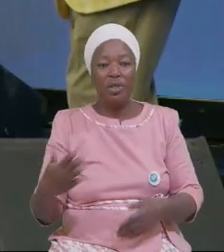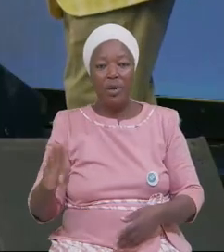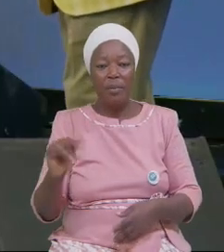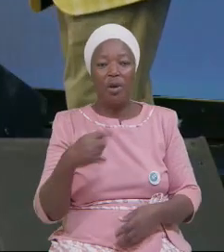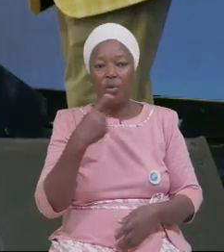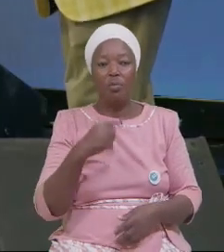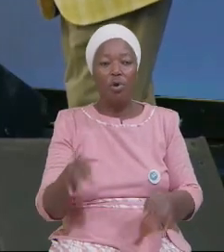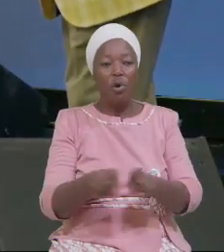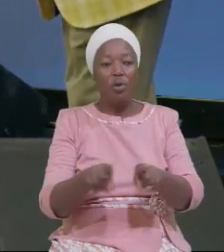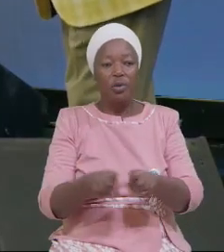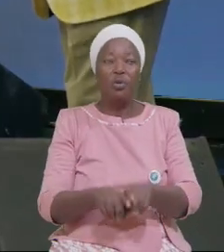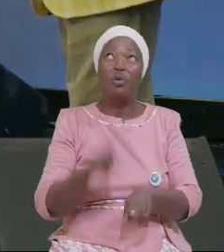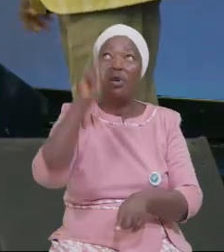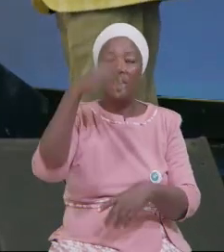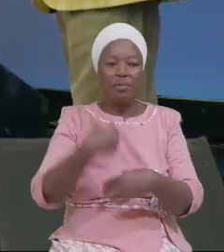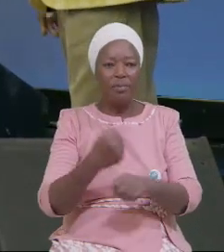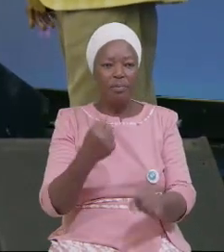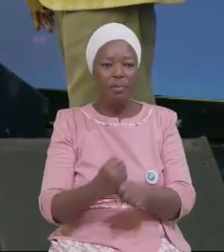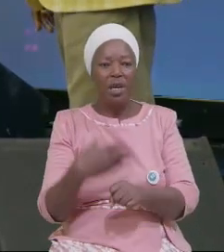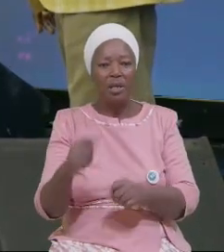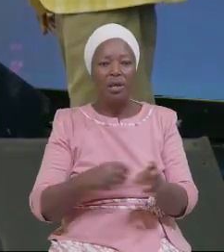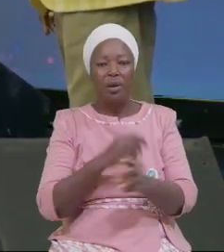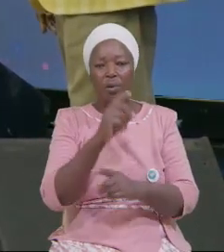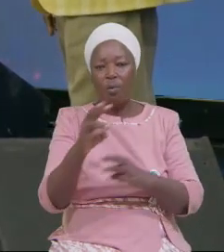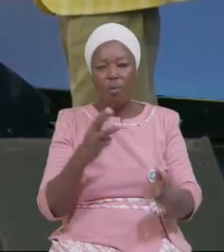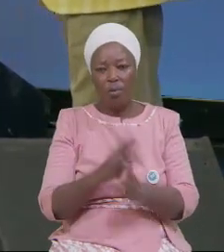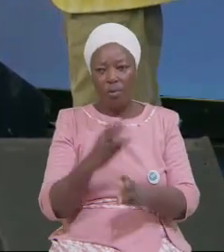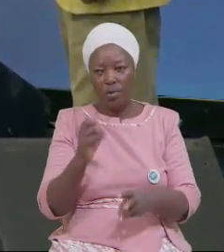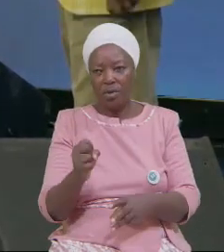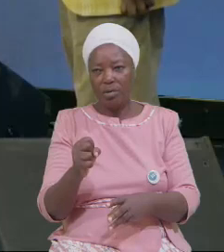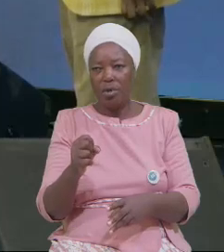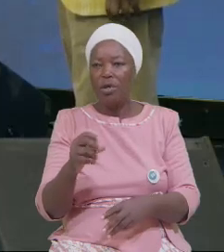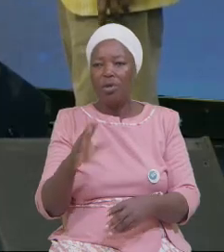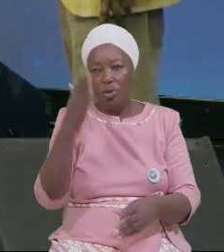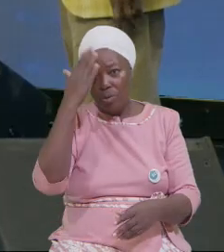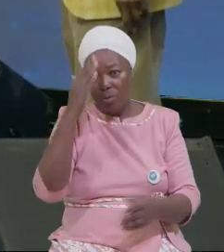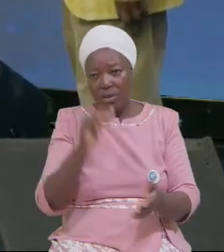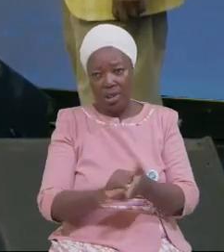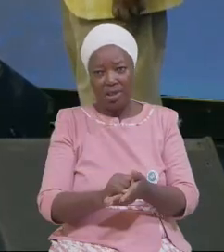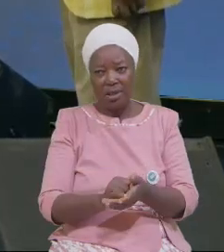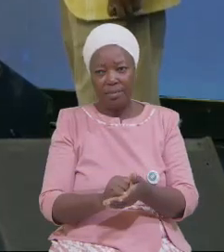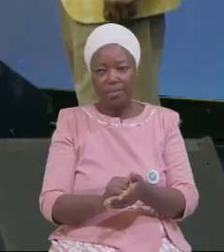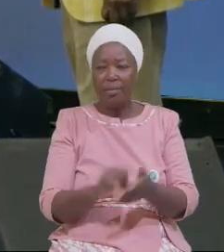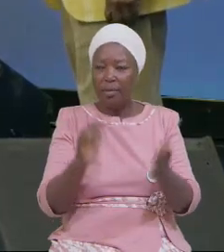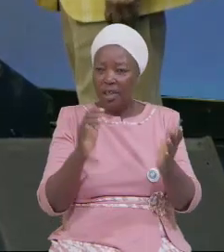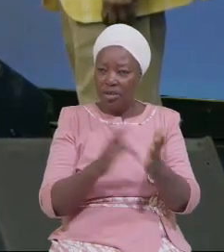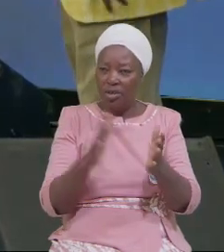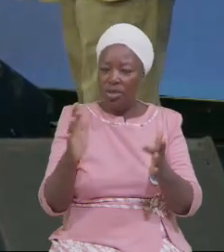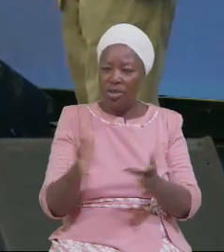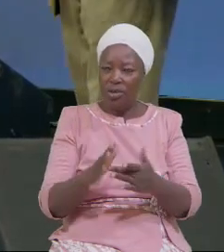also he made the worlds. Note that. Jesus, the